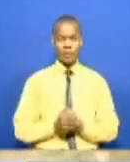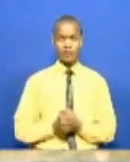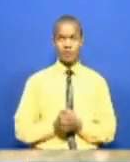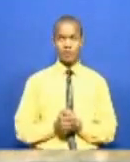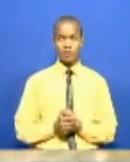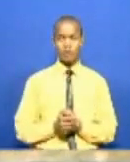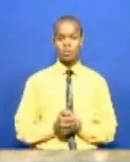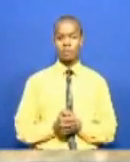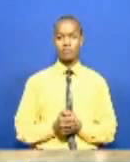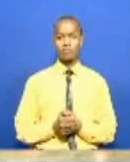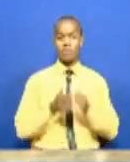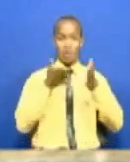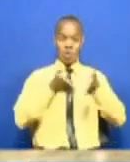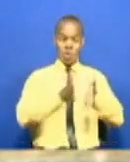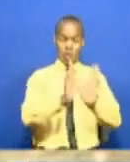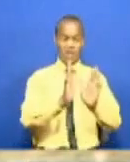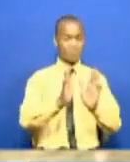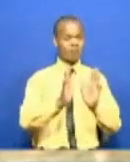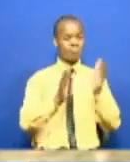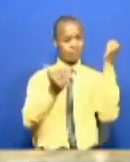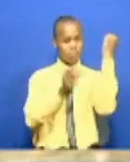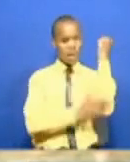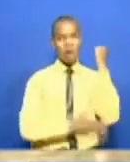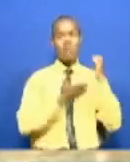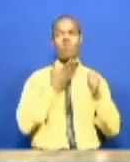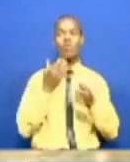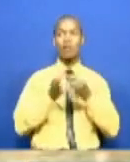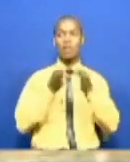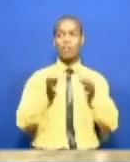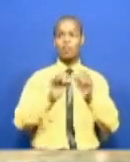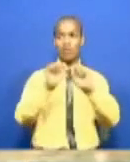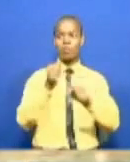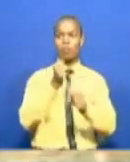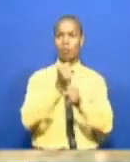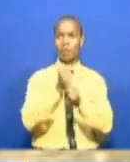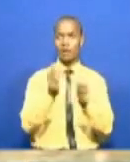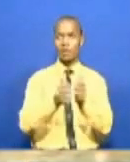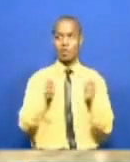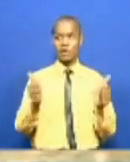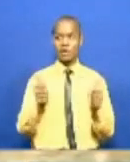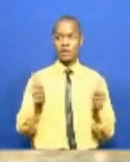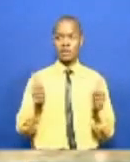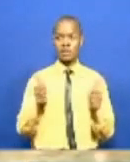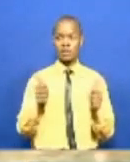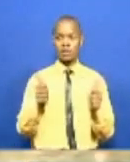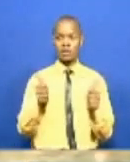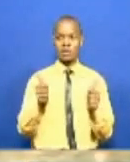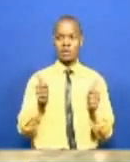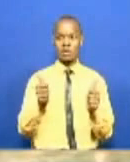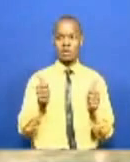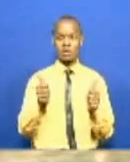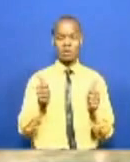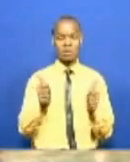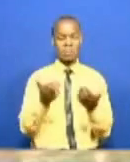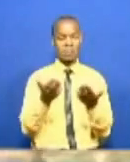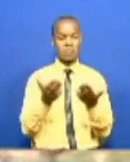mbaya sana. Inataka itengenezwe. Hapana,